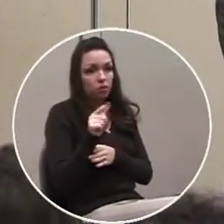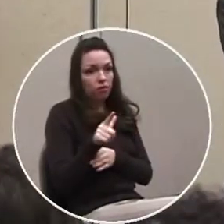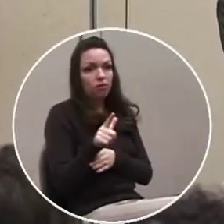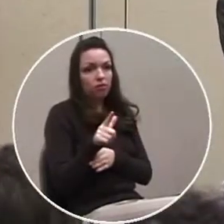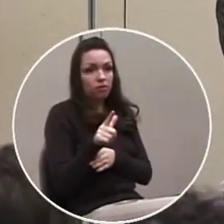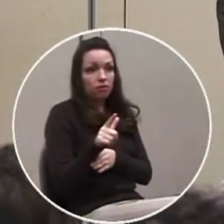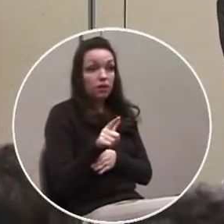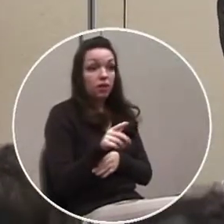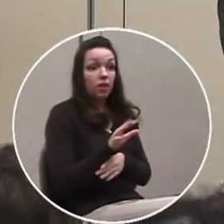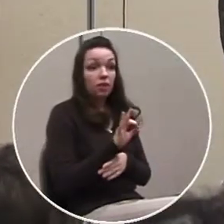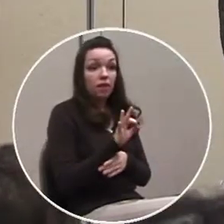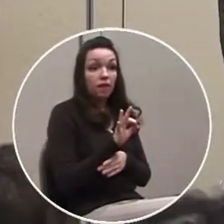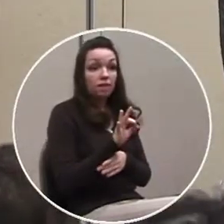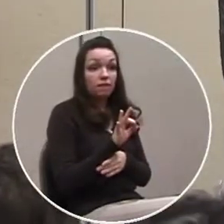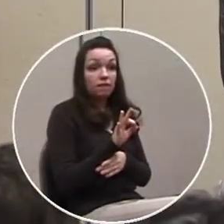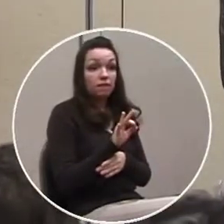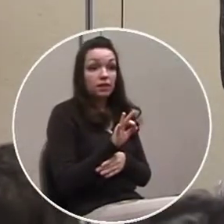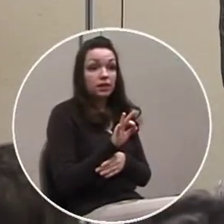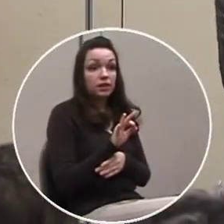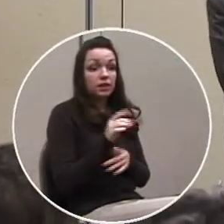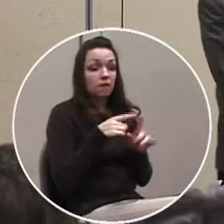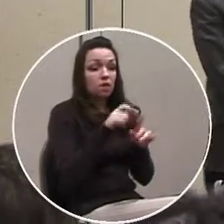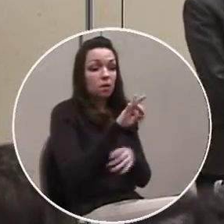The F in FBA.